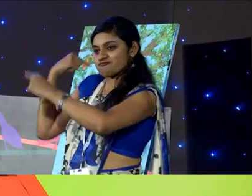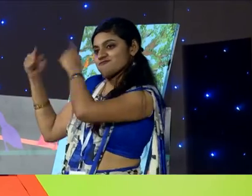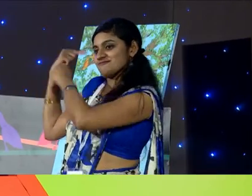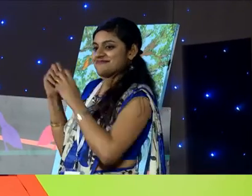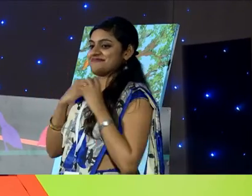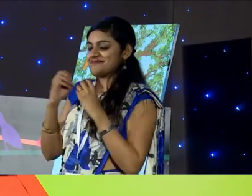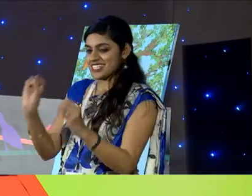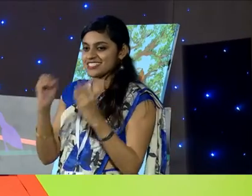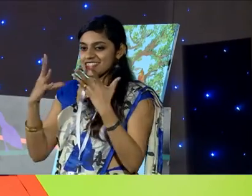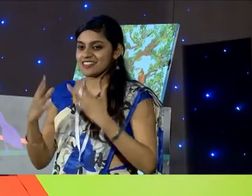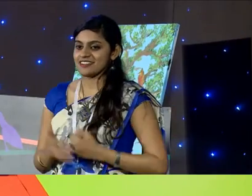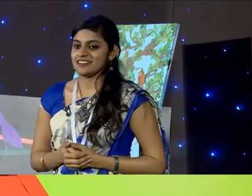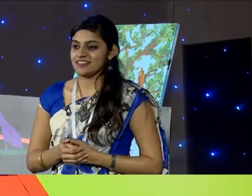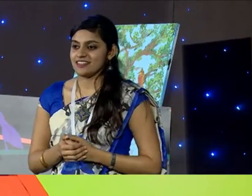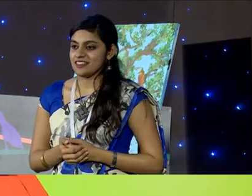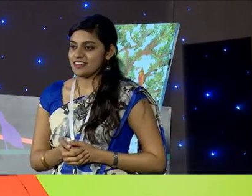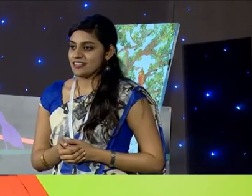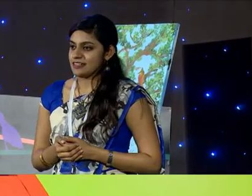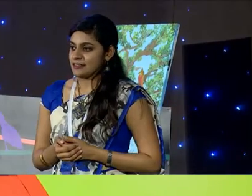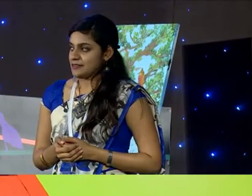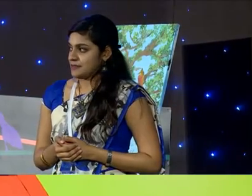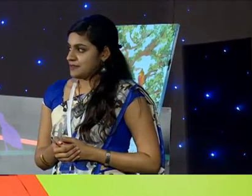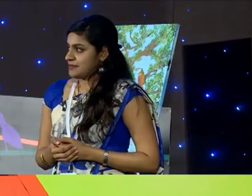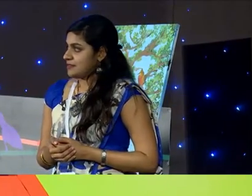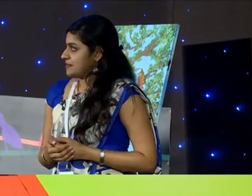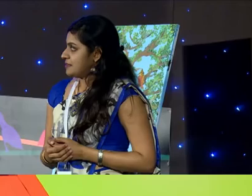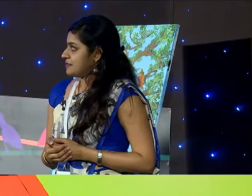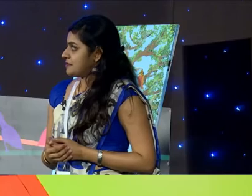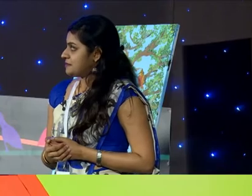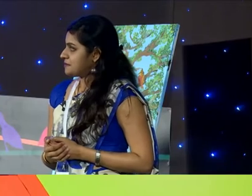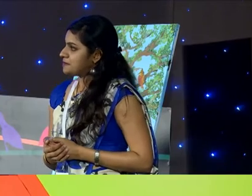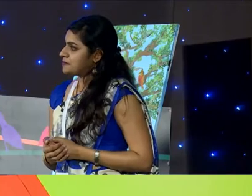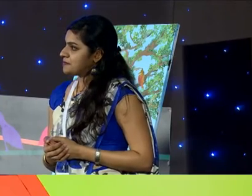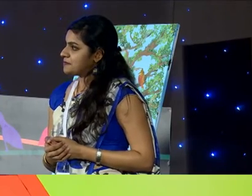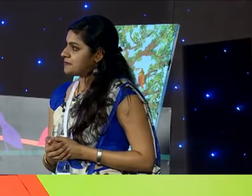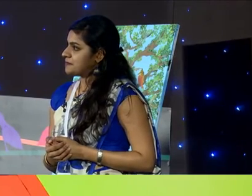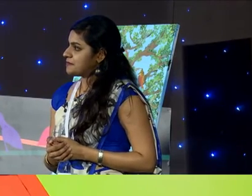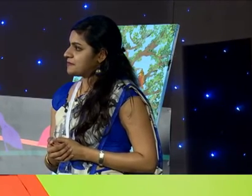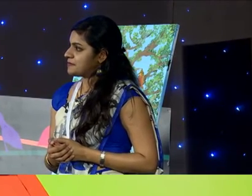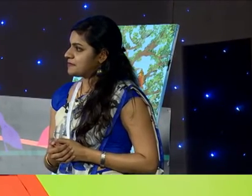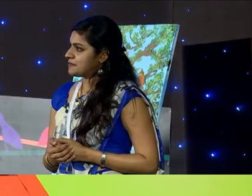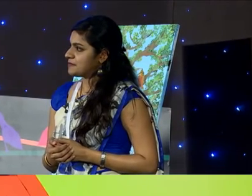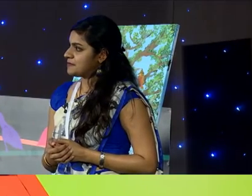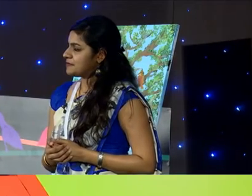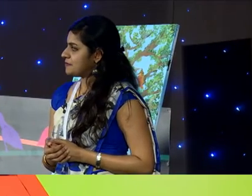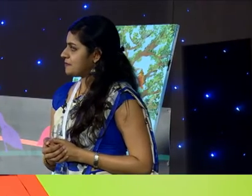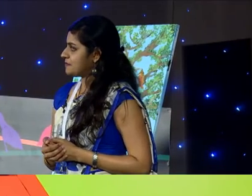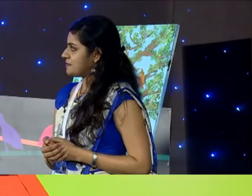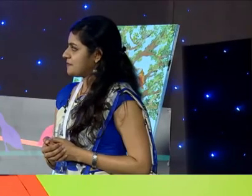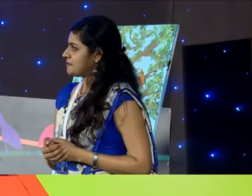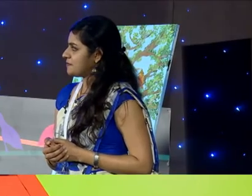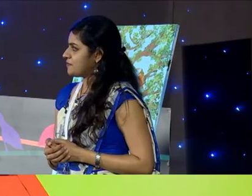me start by something personal. I've always been fascinated at how asymmetry, which